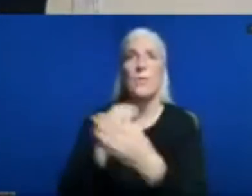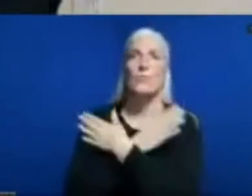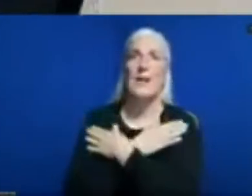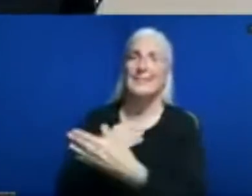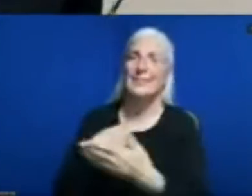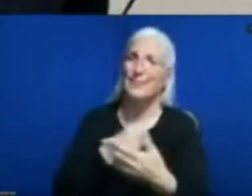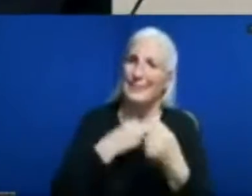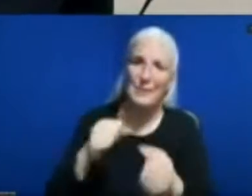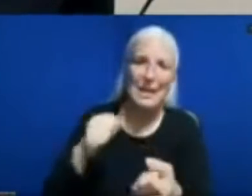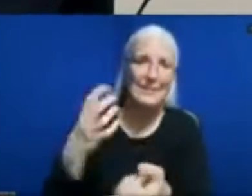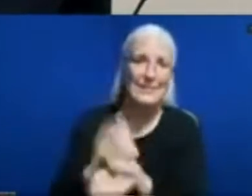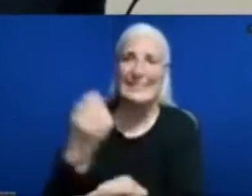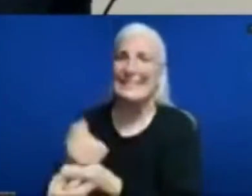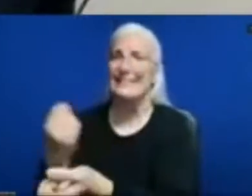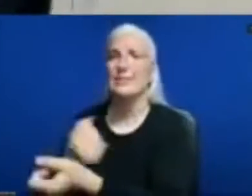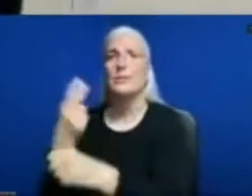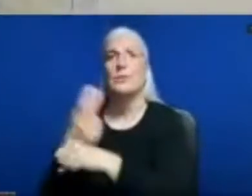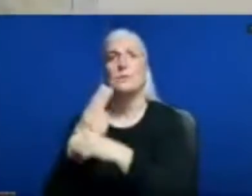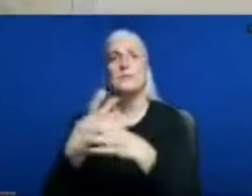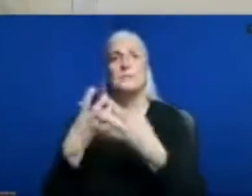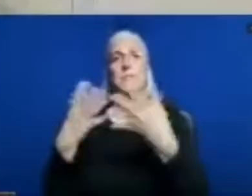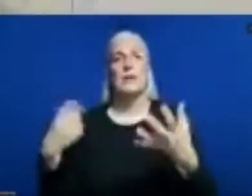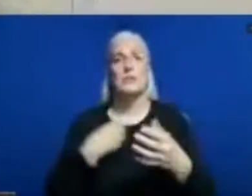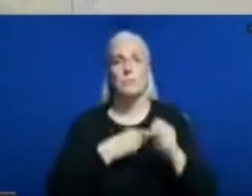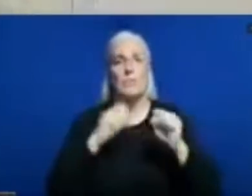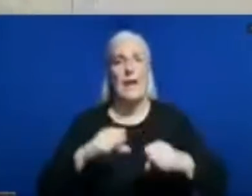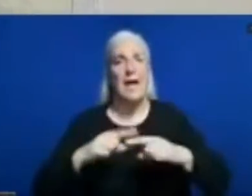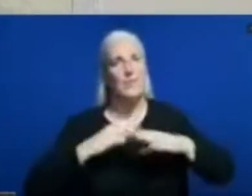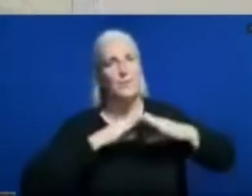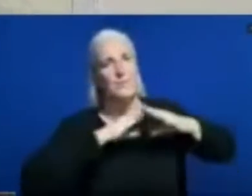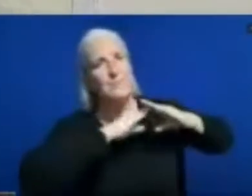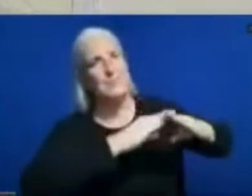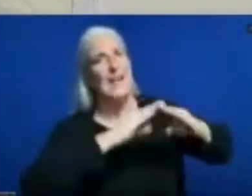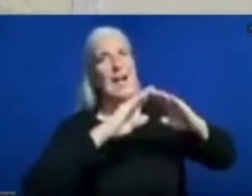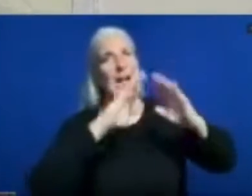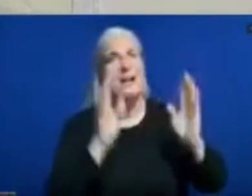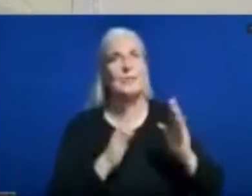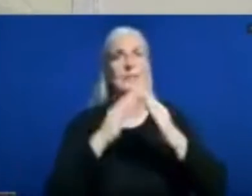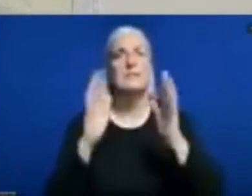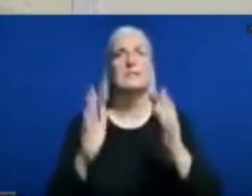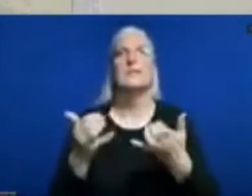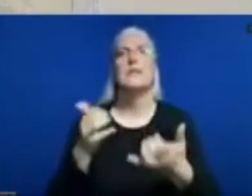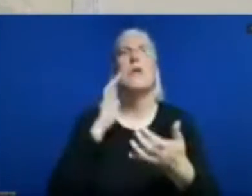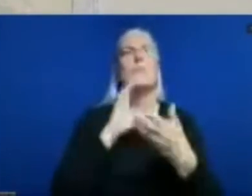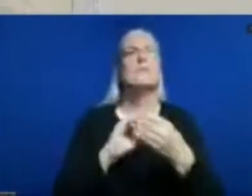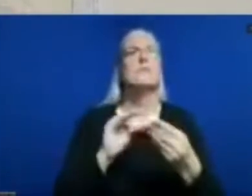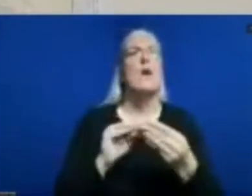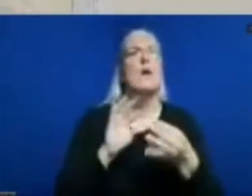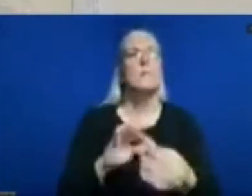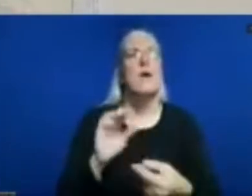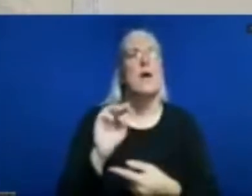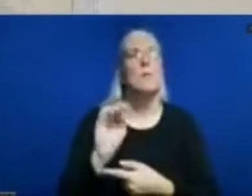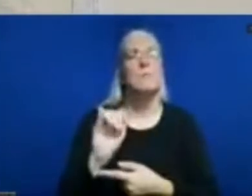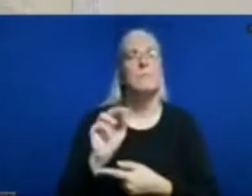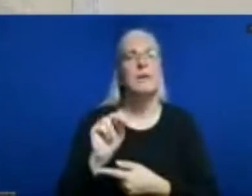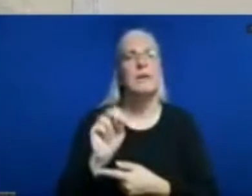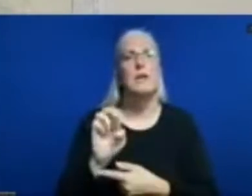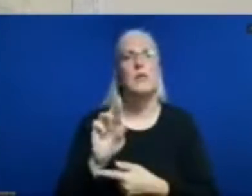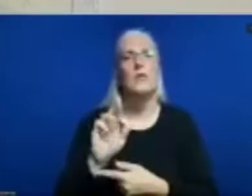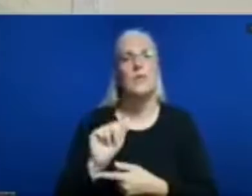infrastructure. Moving on to mineral, which we're over back in our Lassen